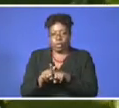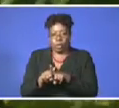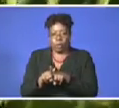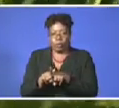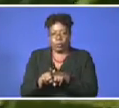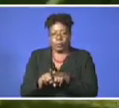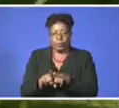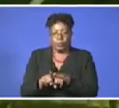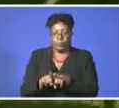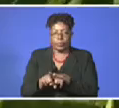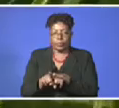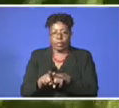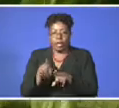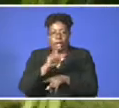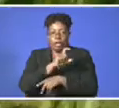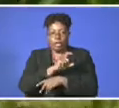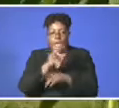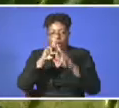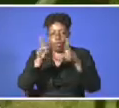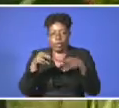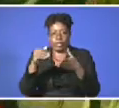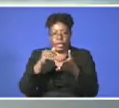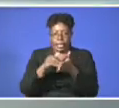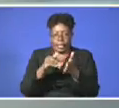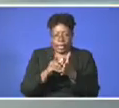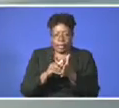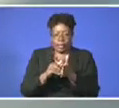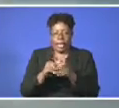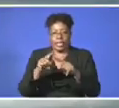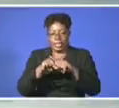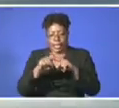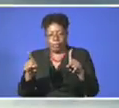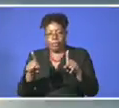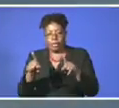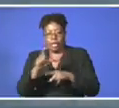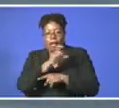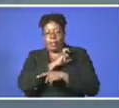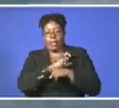Police Headquarters. Wreaths were also then laid at police stations throughout the country.